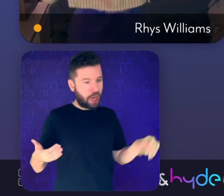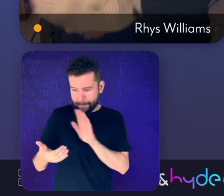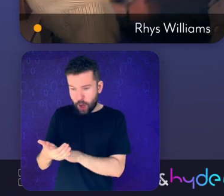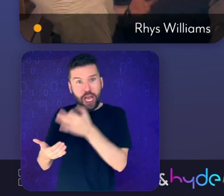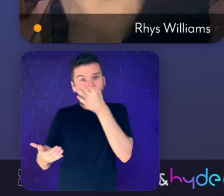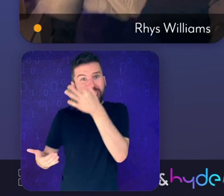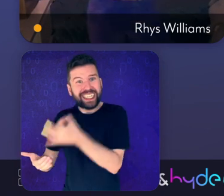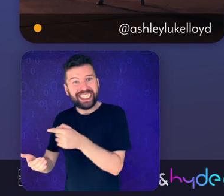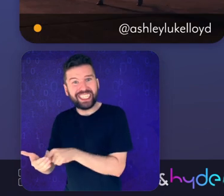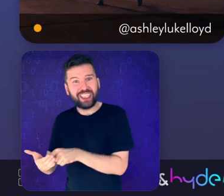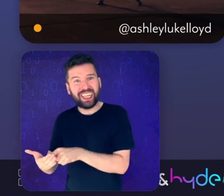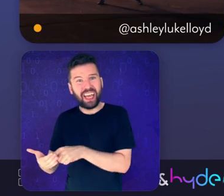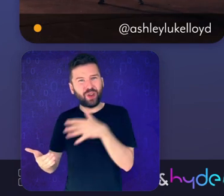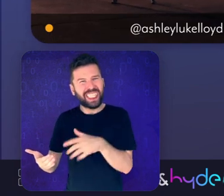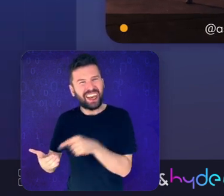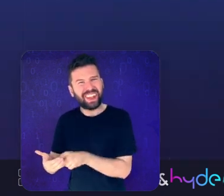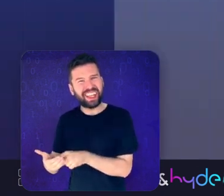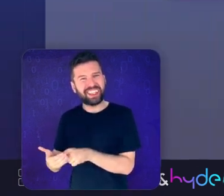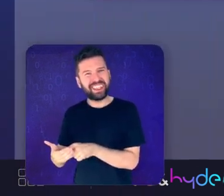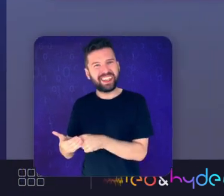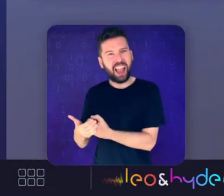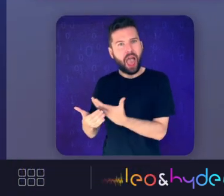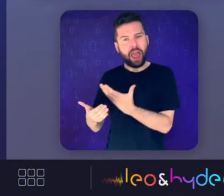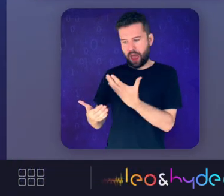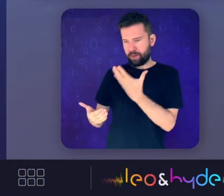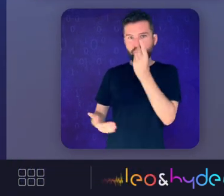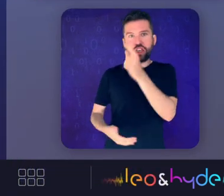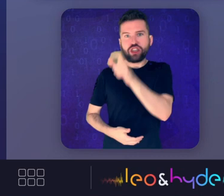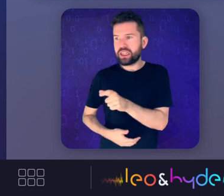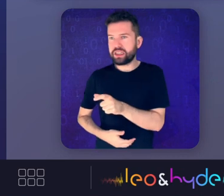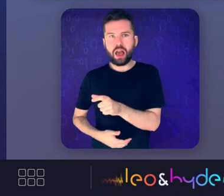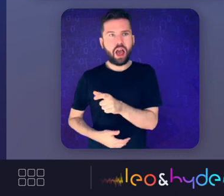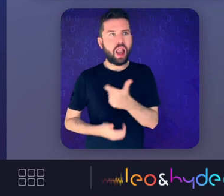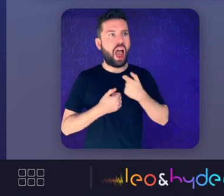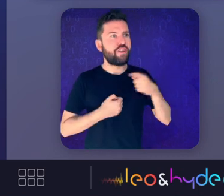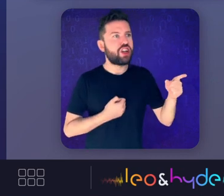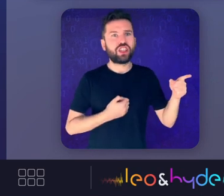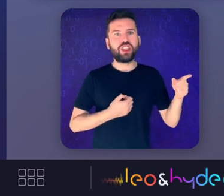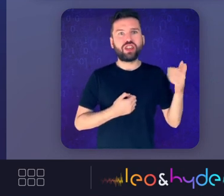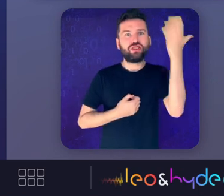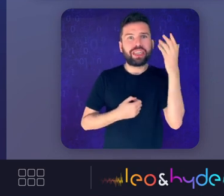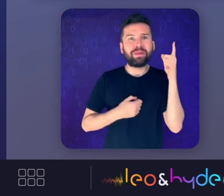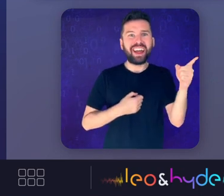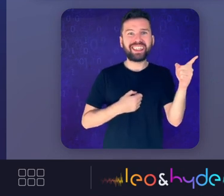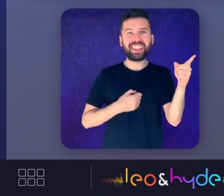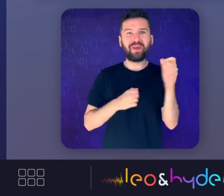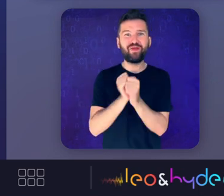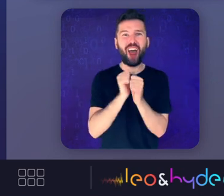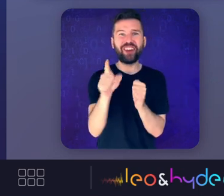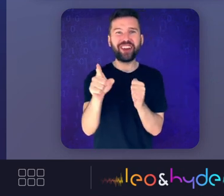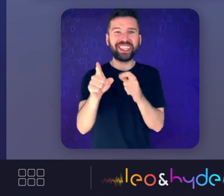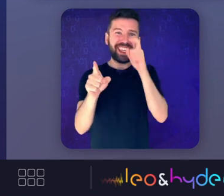for your double life. Addicted to your double life, you're sick of your double life. Liar, stranger, lover,